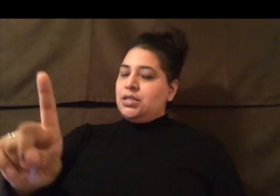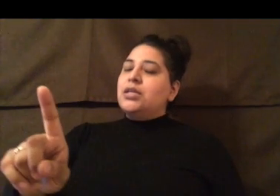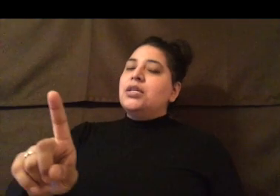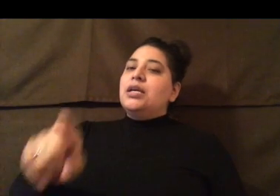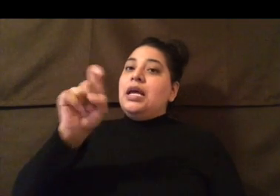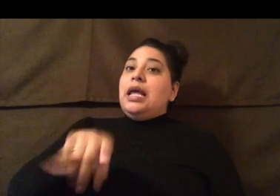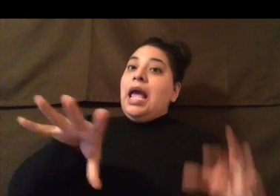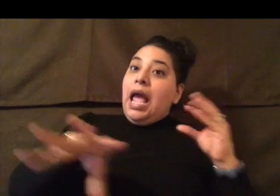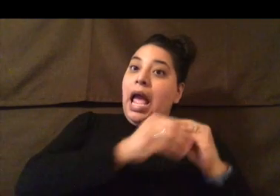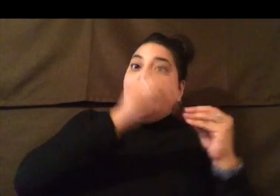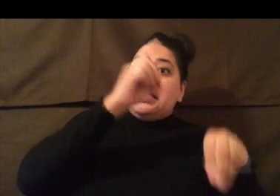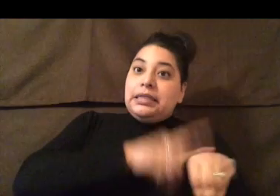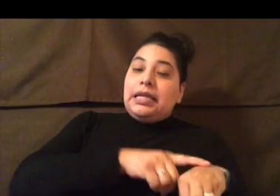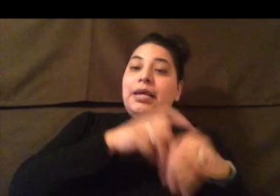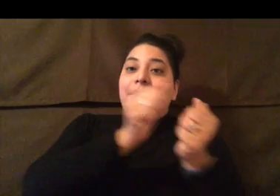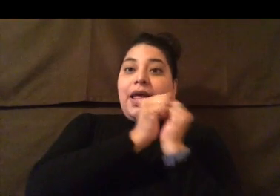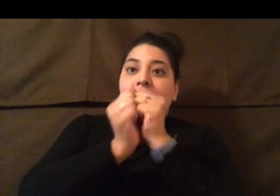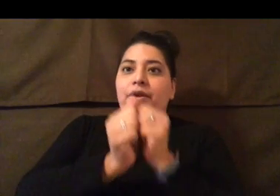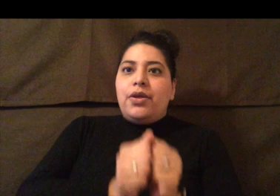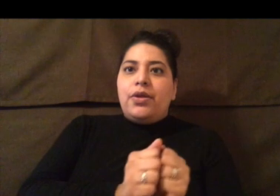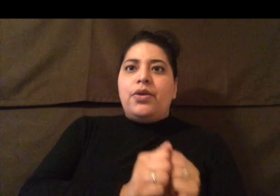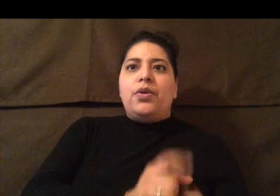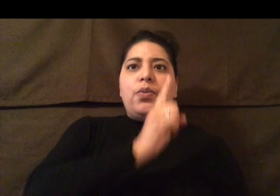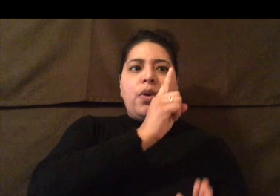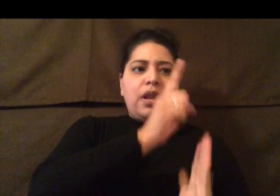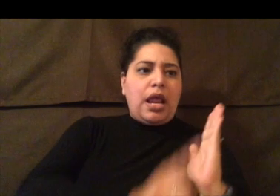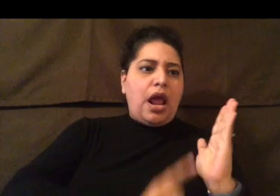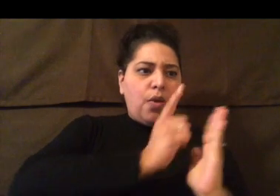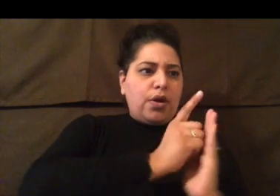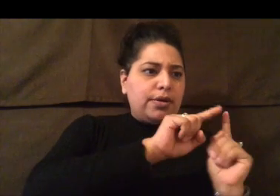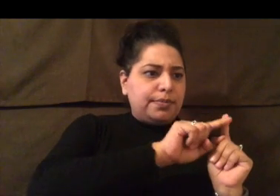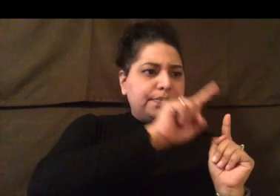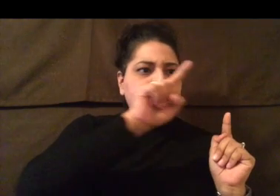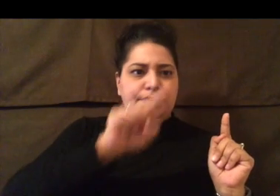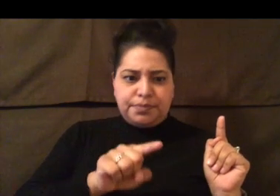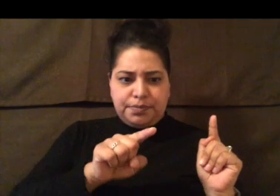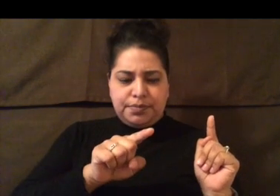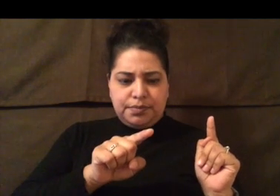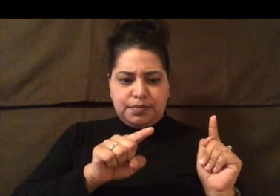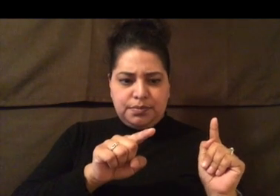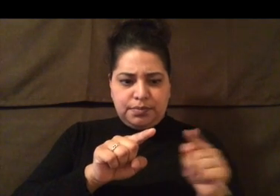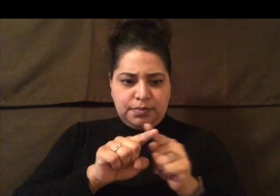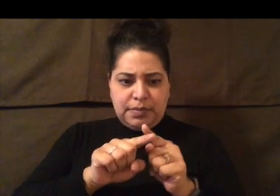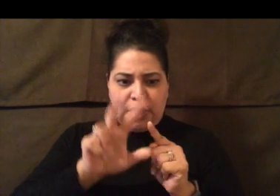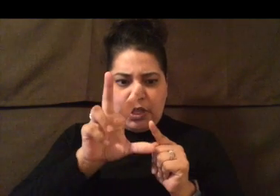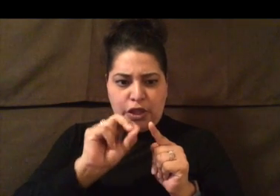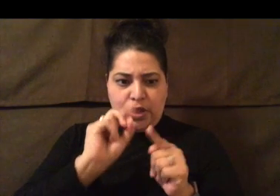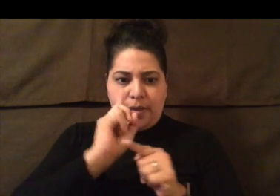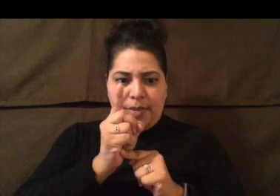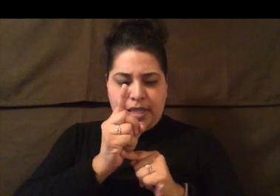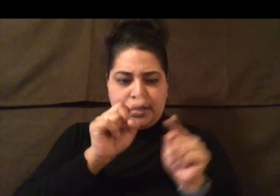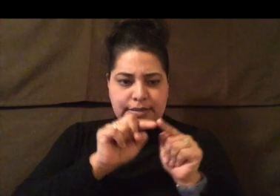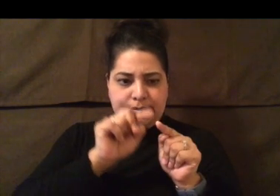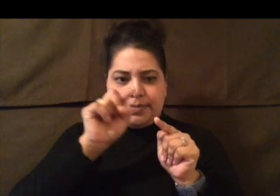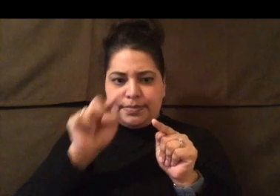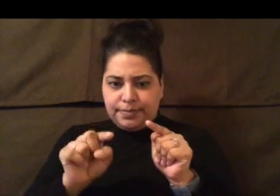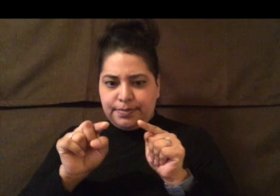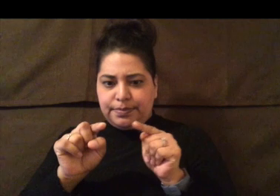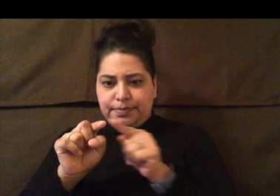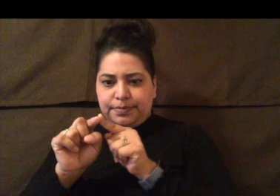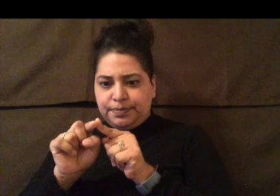time together. So if we have 1 hour, okay? Next, we're going to do 30